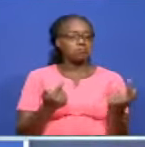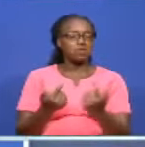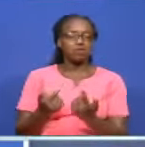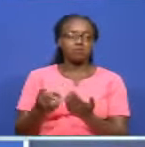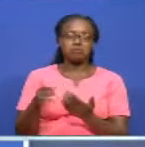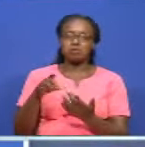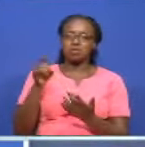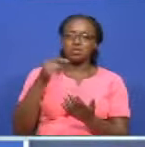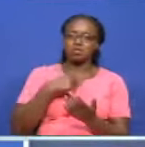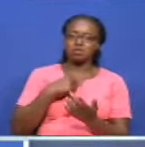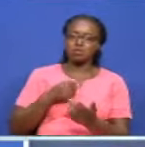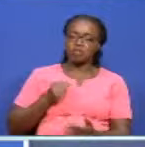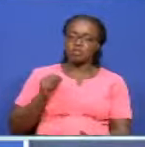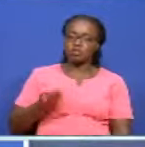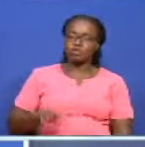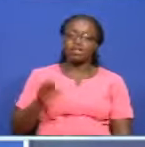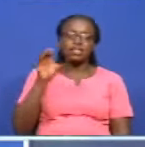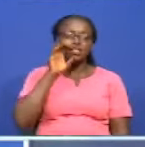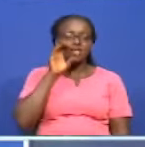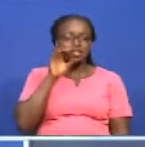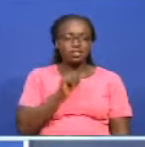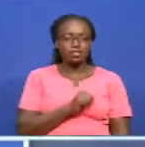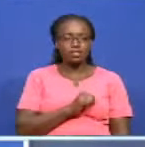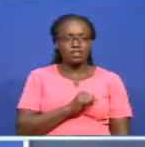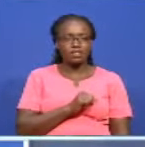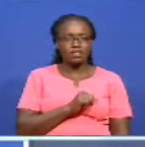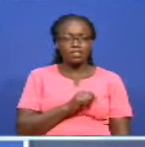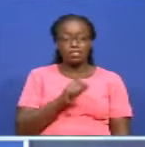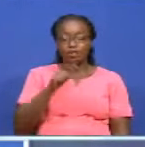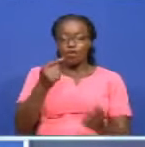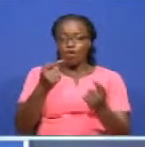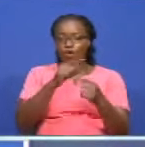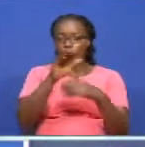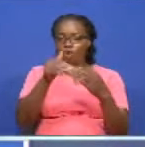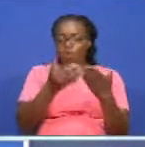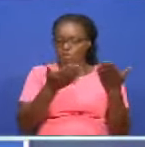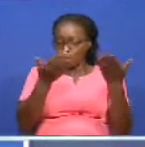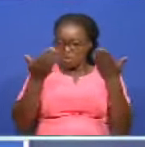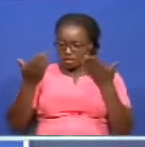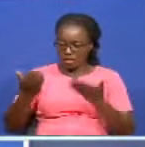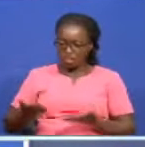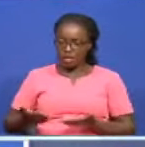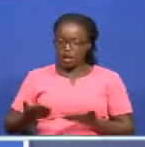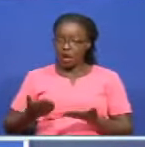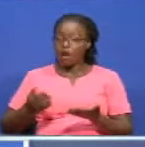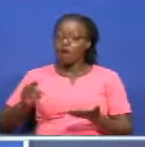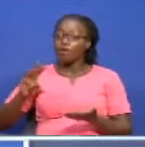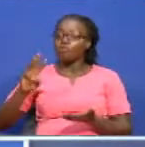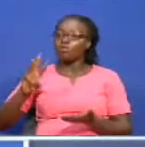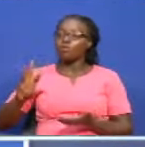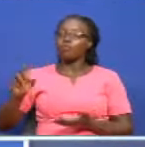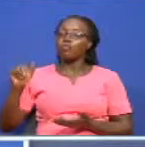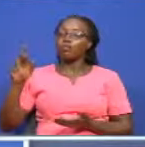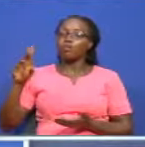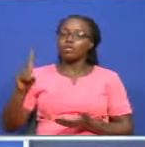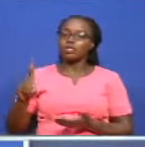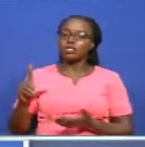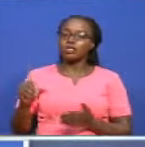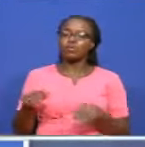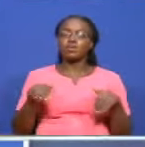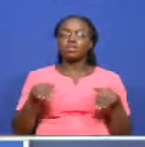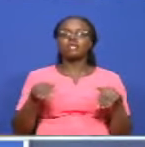me, my daughter, and my cousin. When we came here, we were brought to the ward. We waited for 14